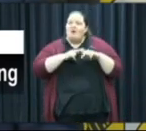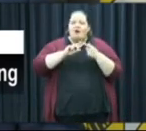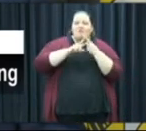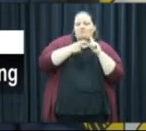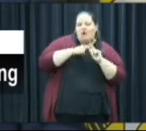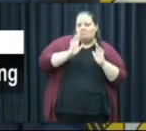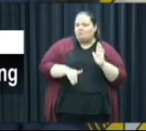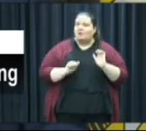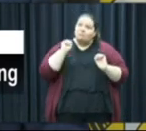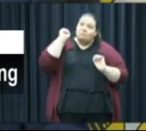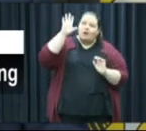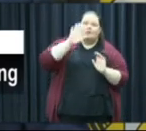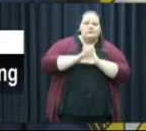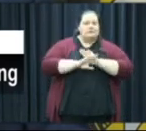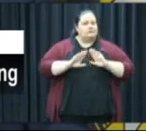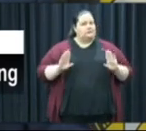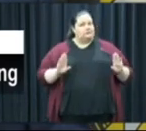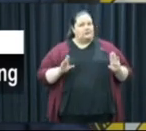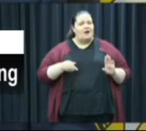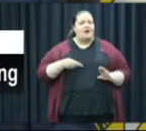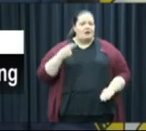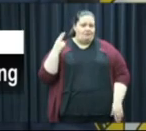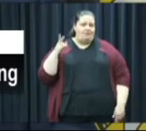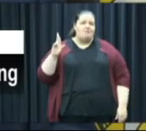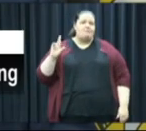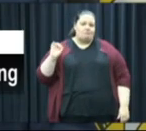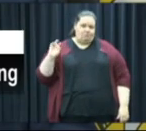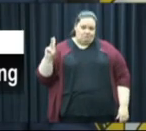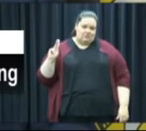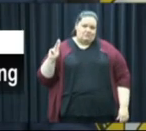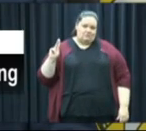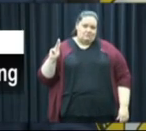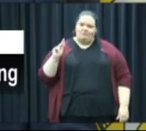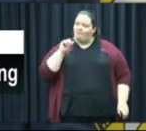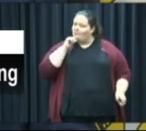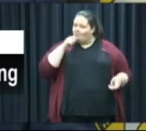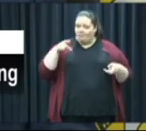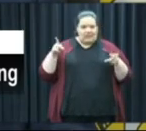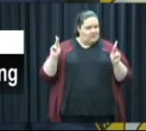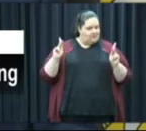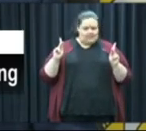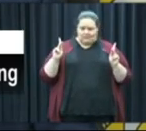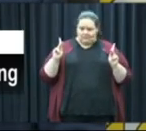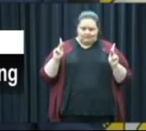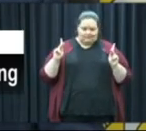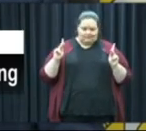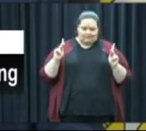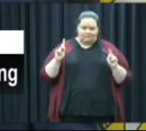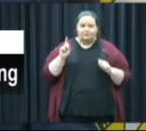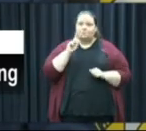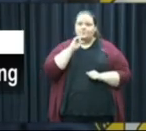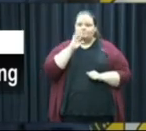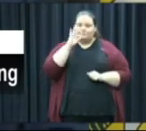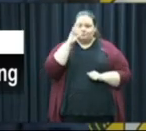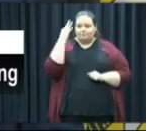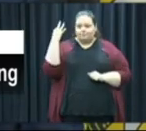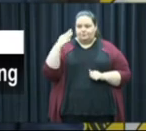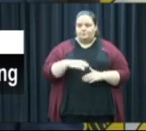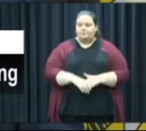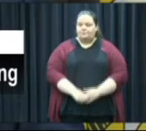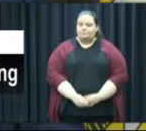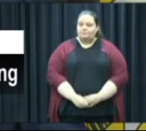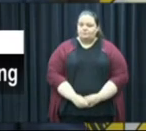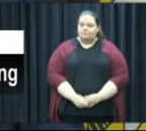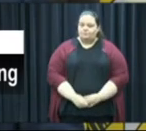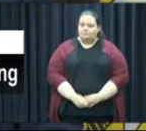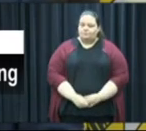is a high-risk activity that is not permitted. Si les gens ne respectent pas les directives de la